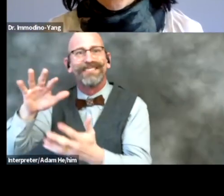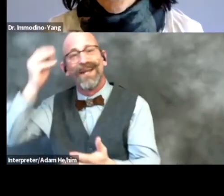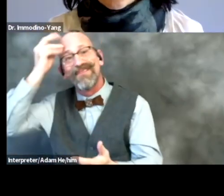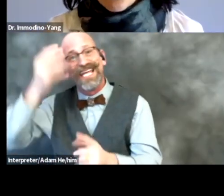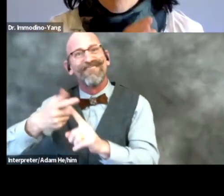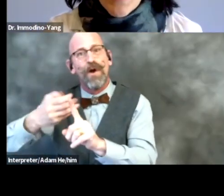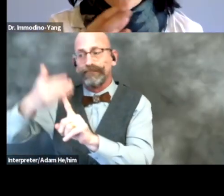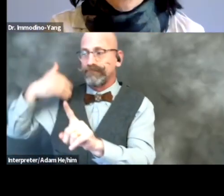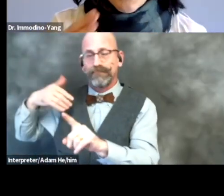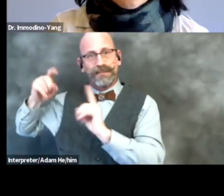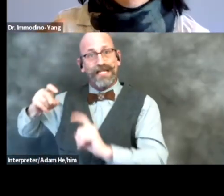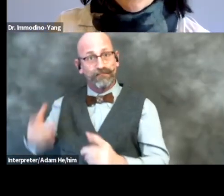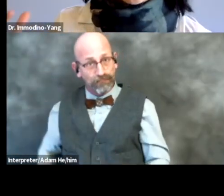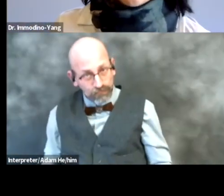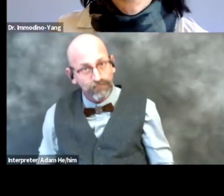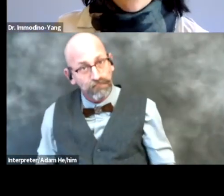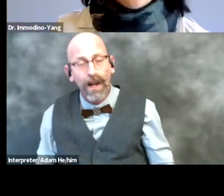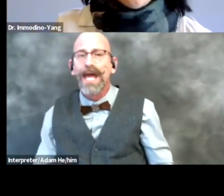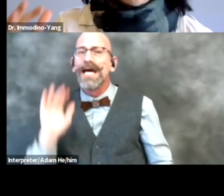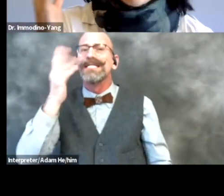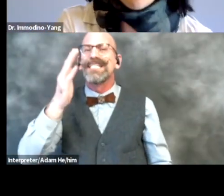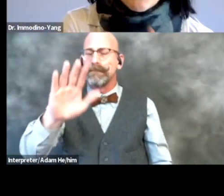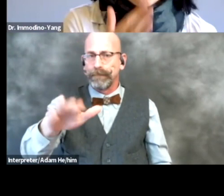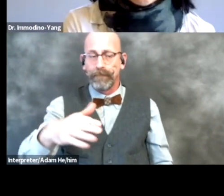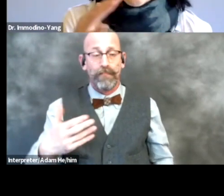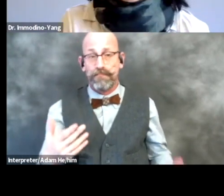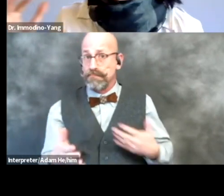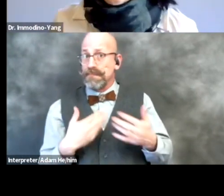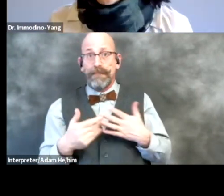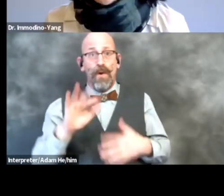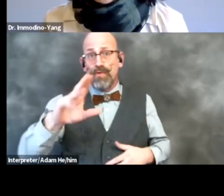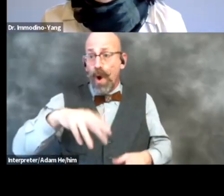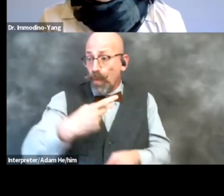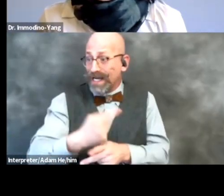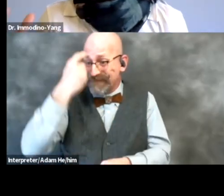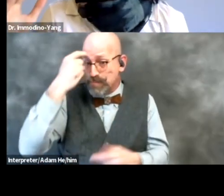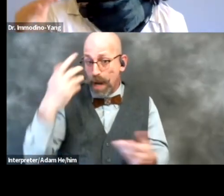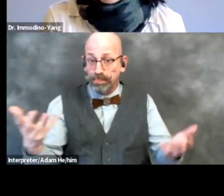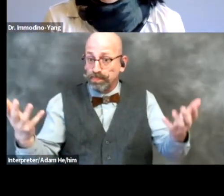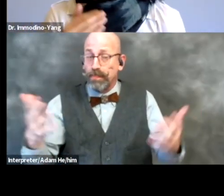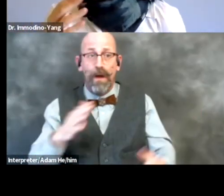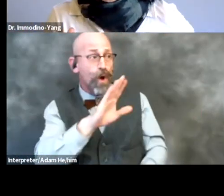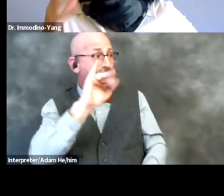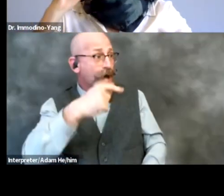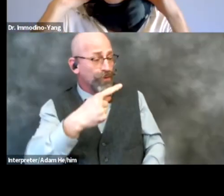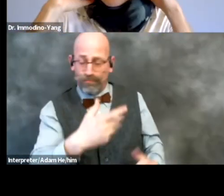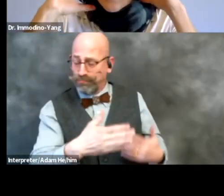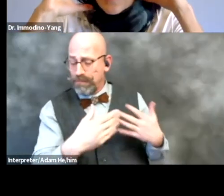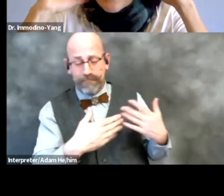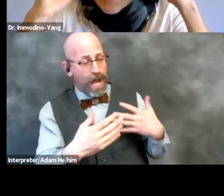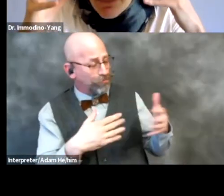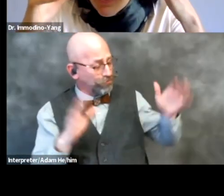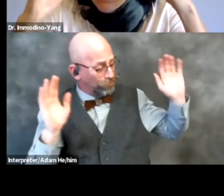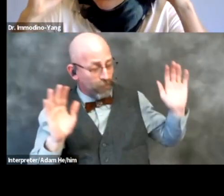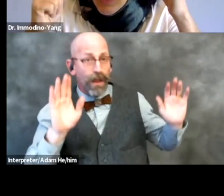it looks like no matter what kind of brain you have, no matter your IQ, the more you engage in